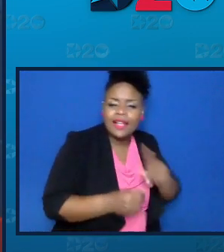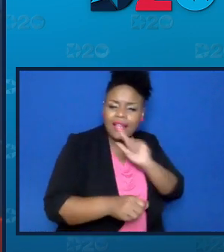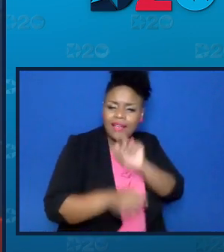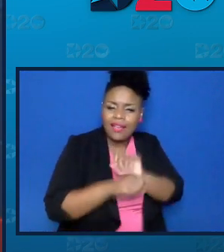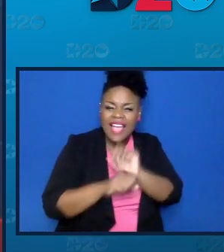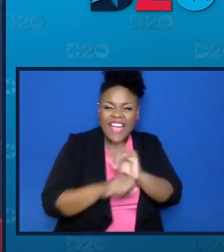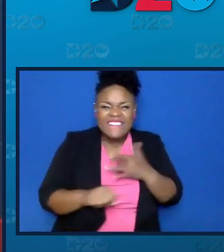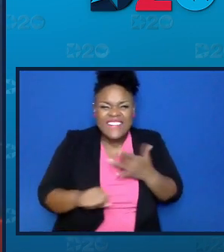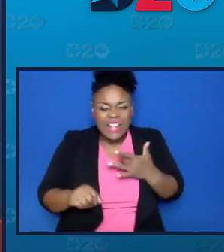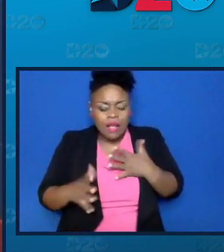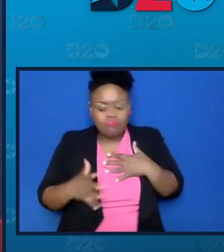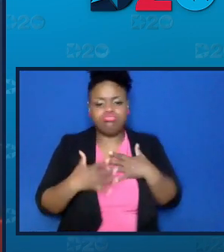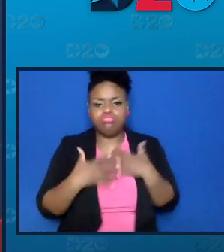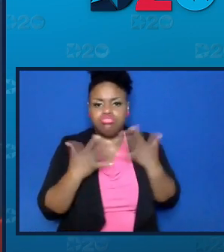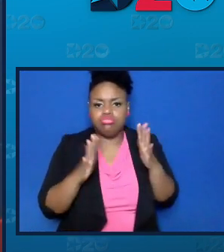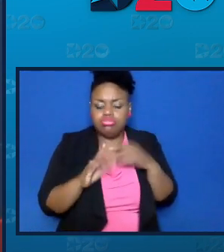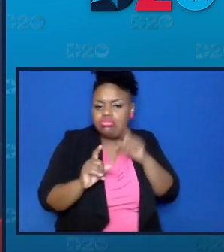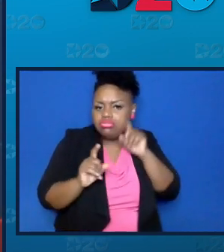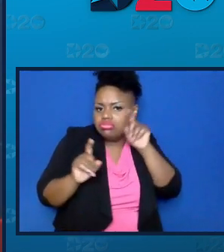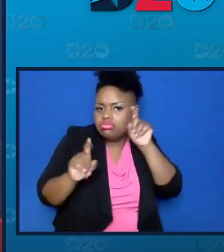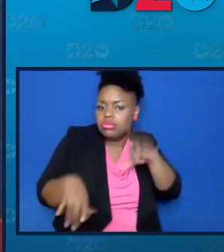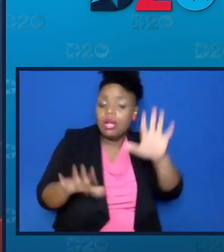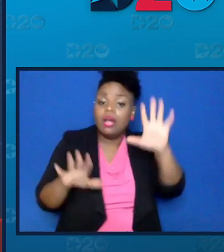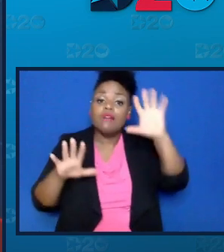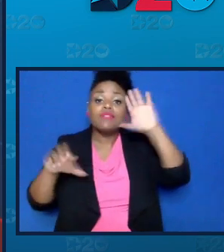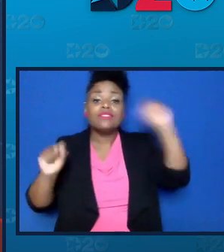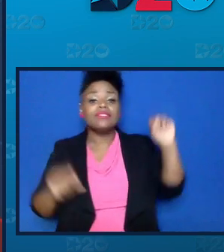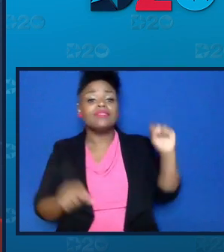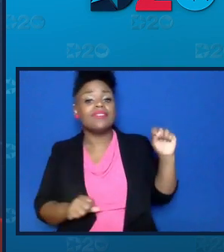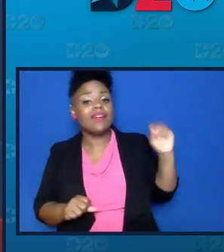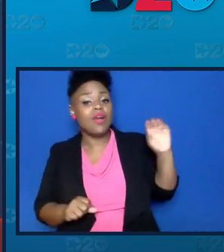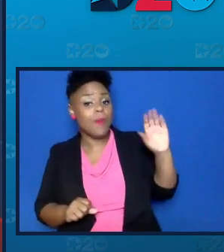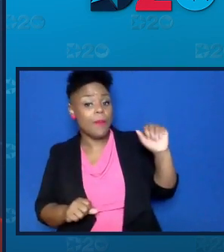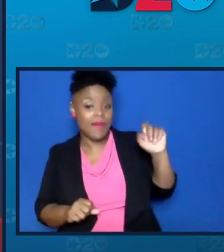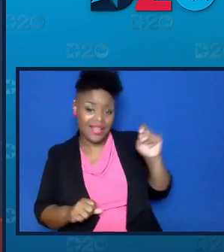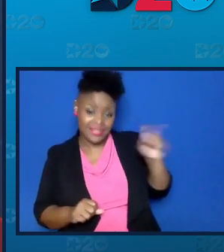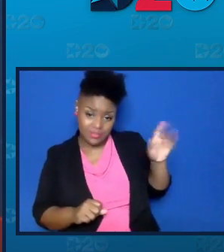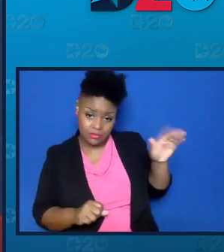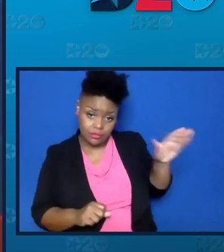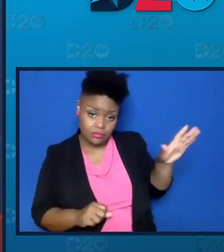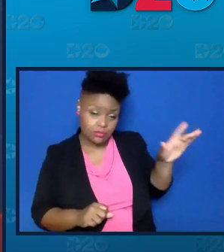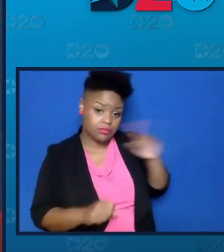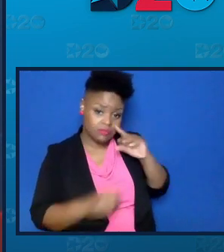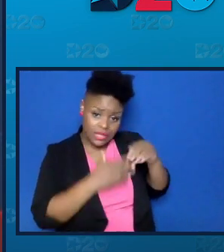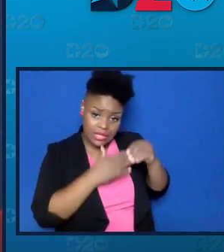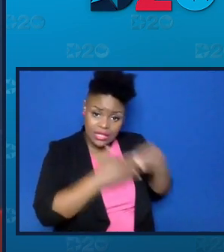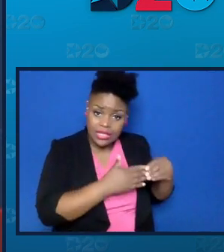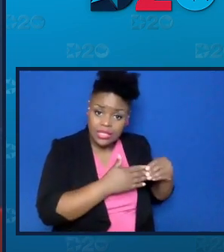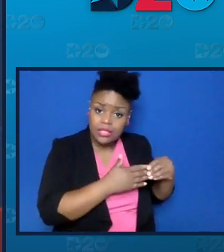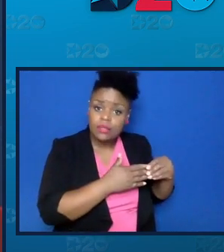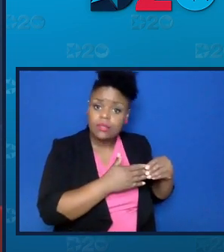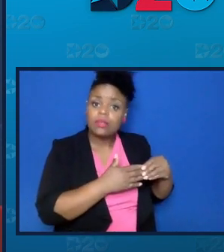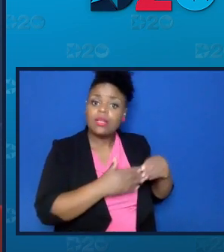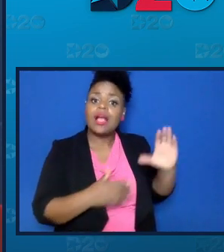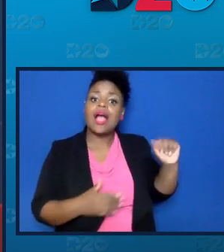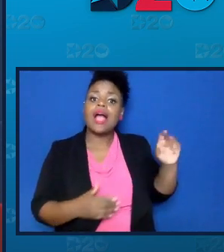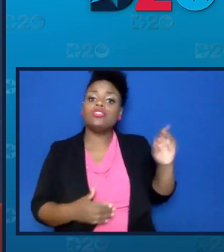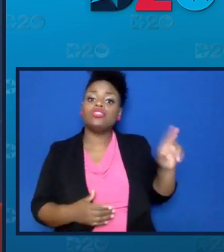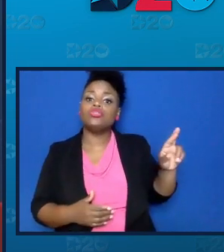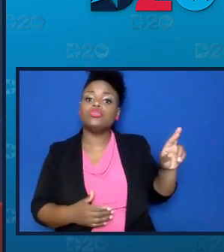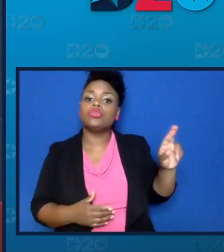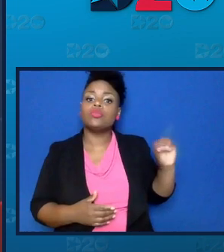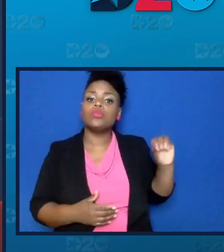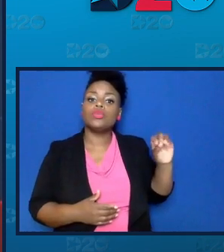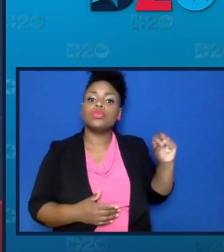President Obama asked Joe to head up the Cancer Moonshot. President Obama knows what we all know. Joe Biden